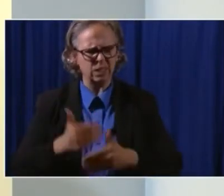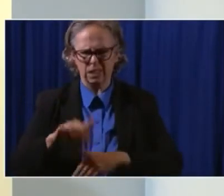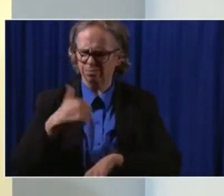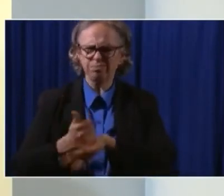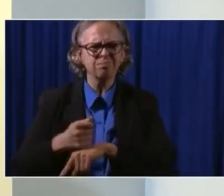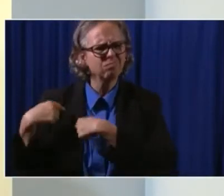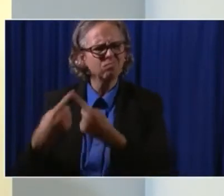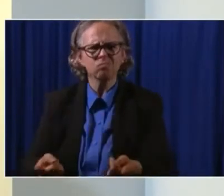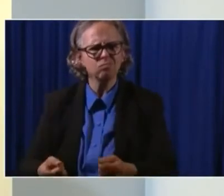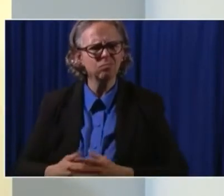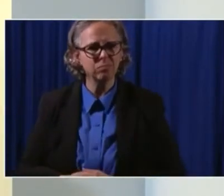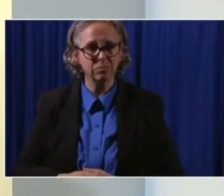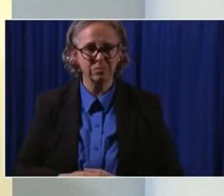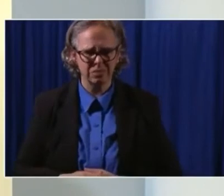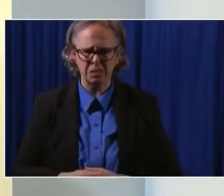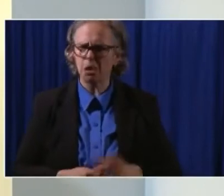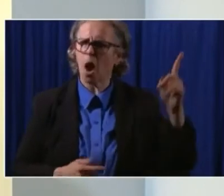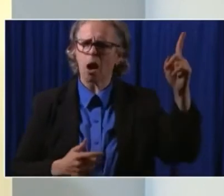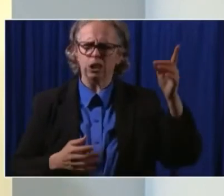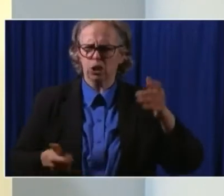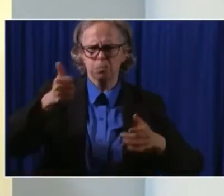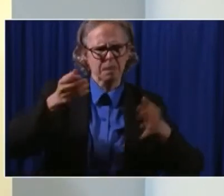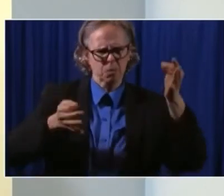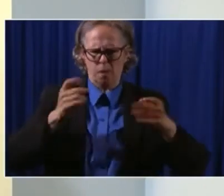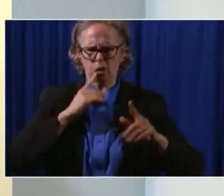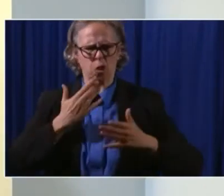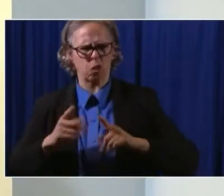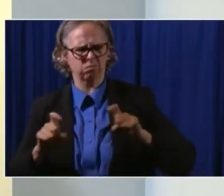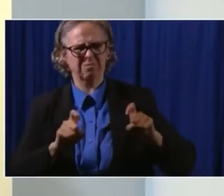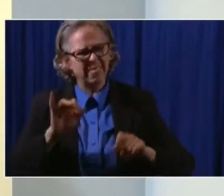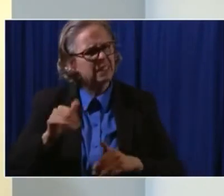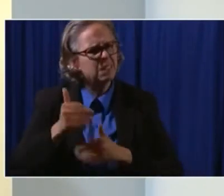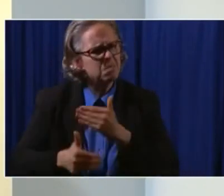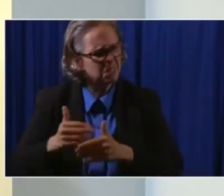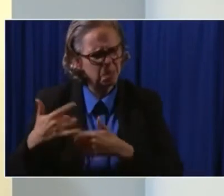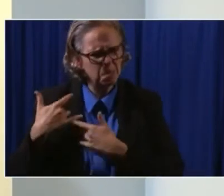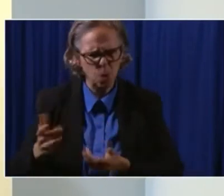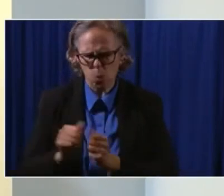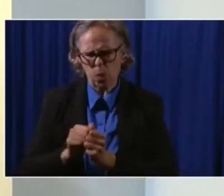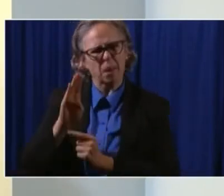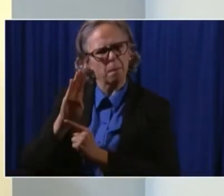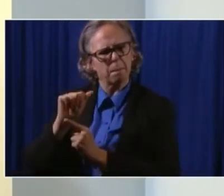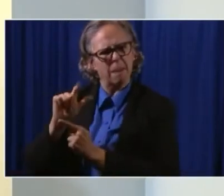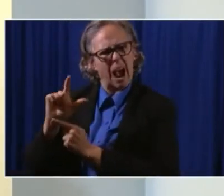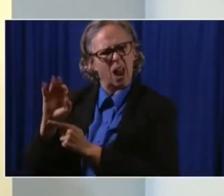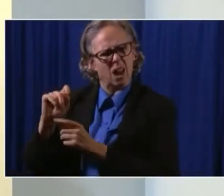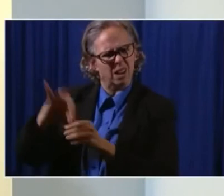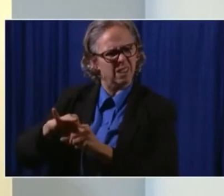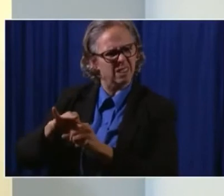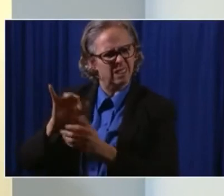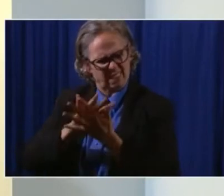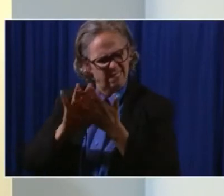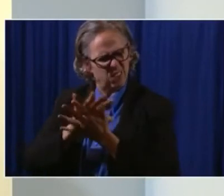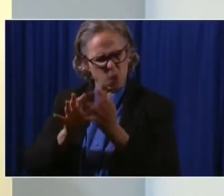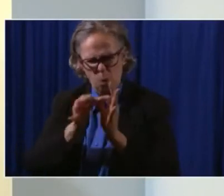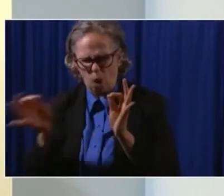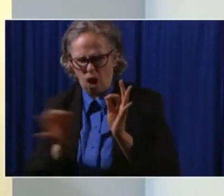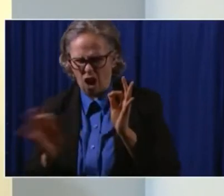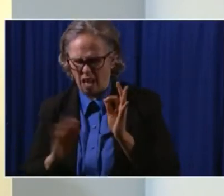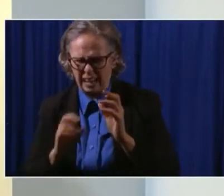test on this. And so that's the process for how, when it gets to the ballot, yes means yes, no means no, and the language is clear.